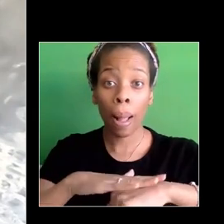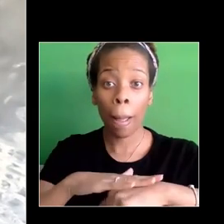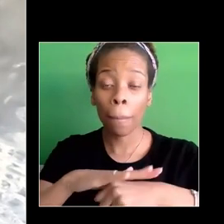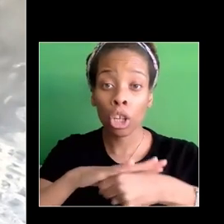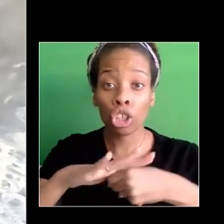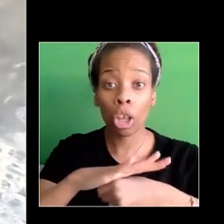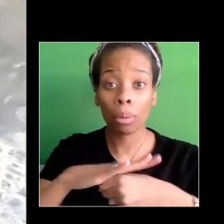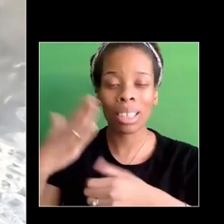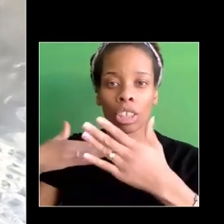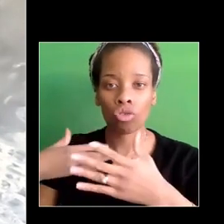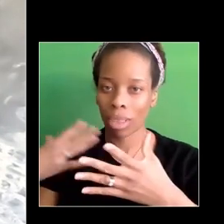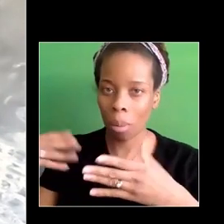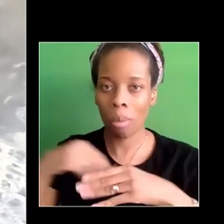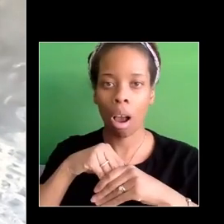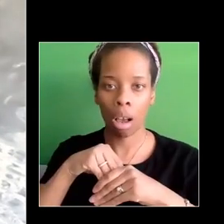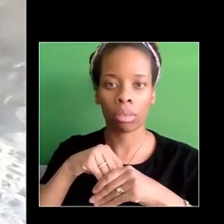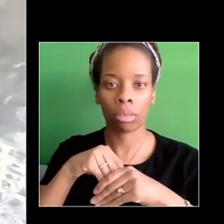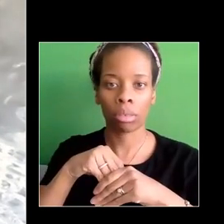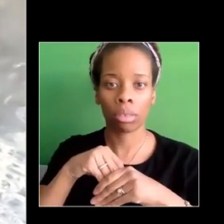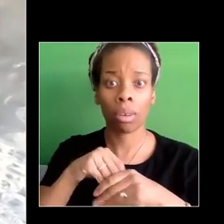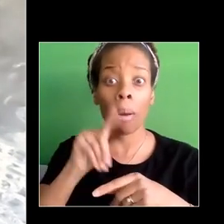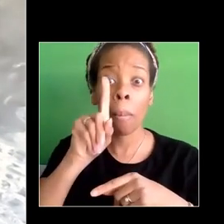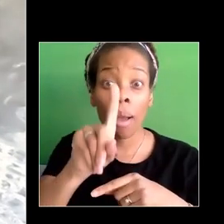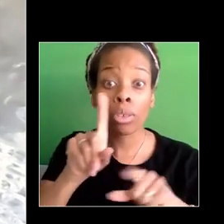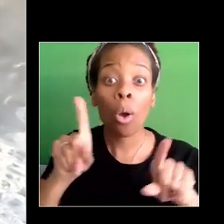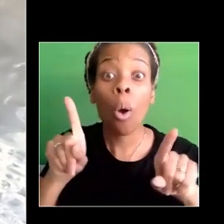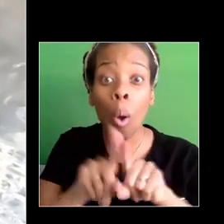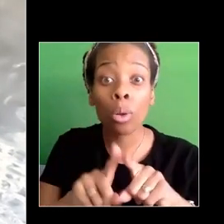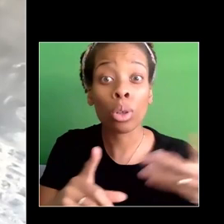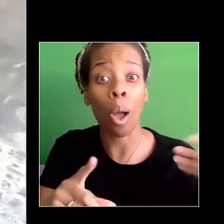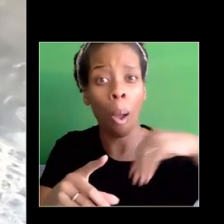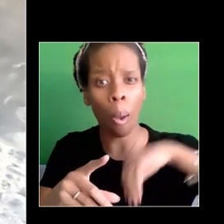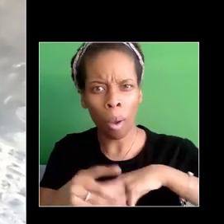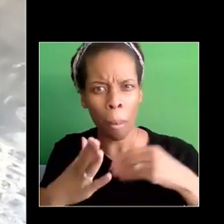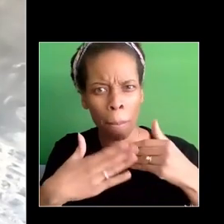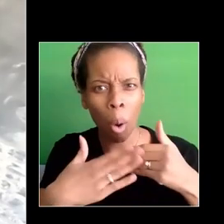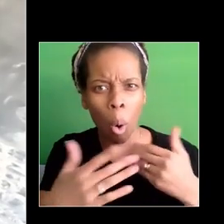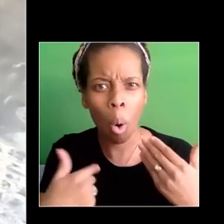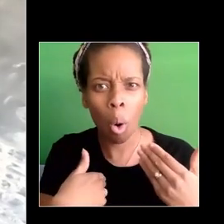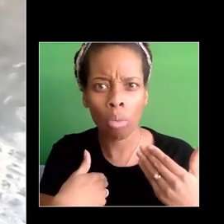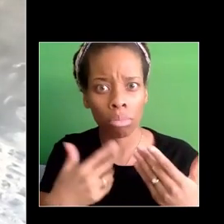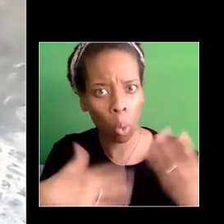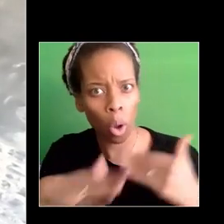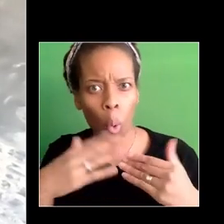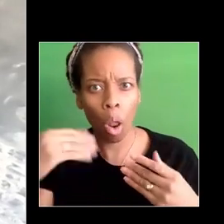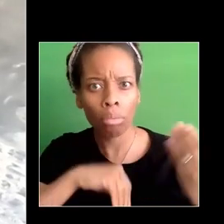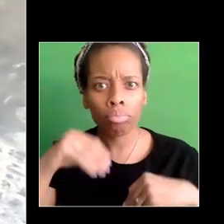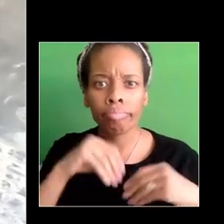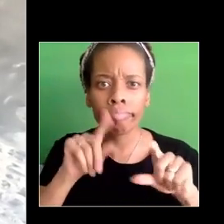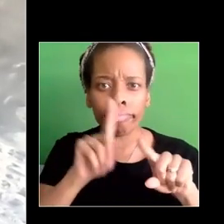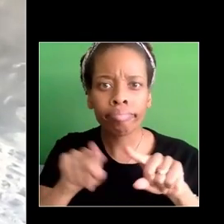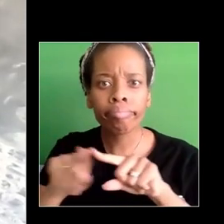me, certainly, but I am also much more than that. So are we all." Mm-hmm.